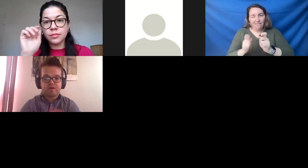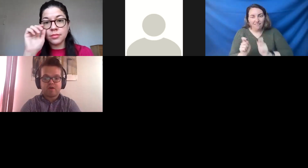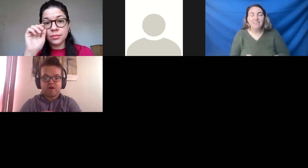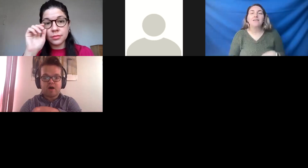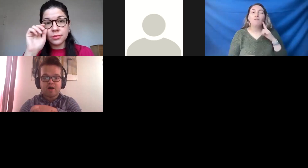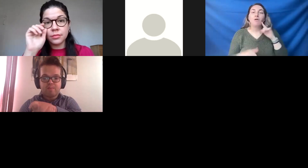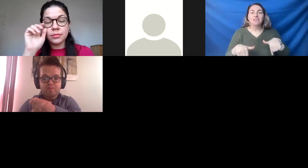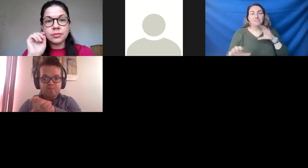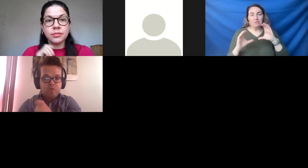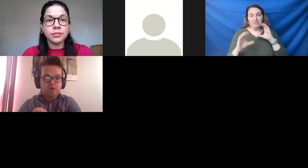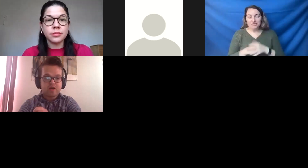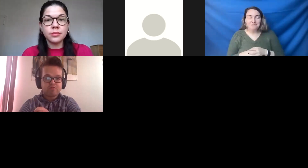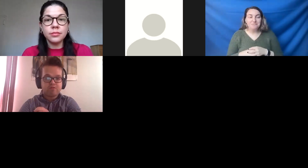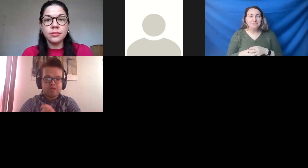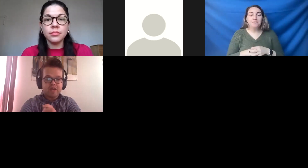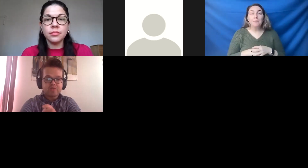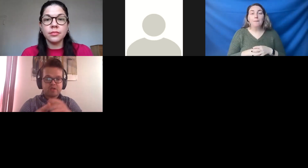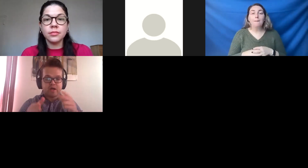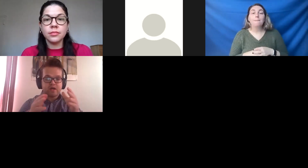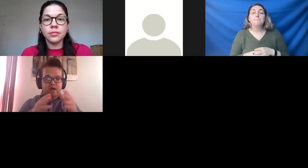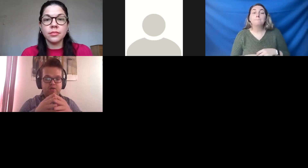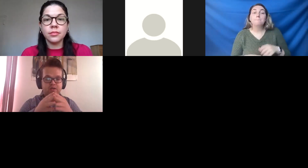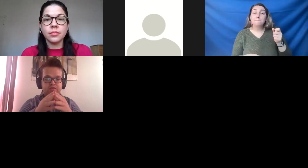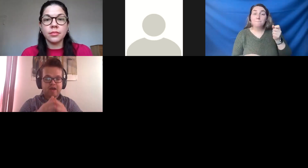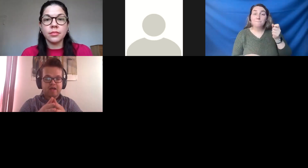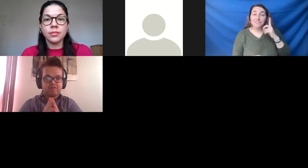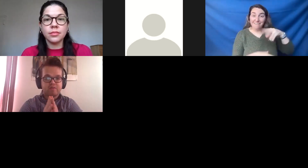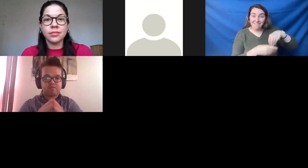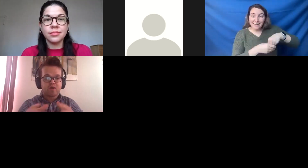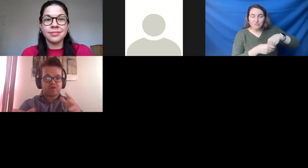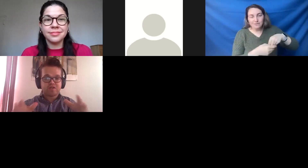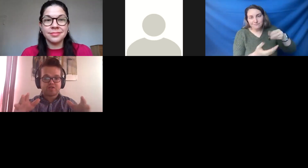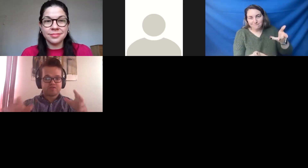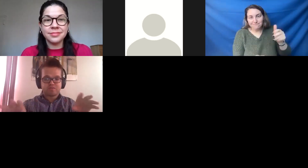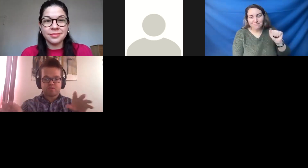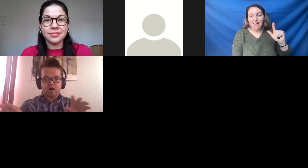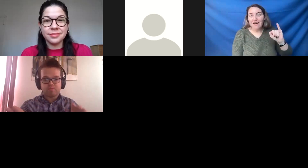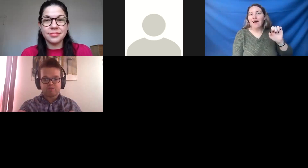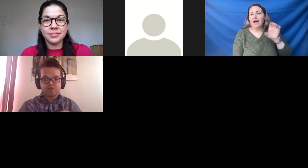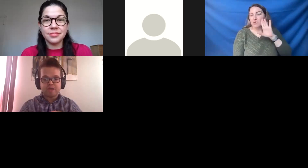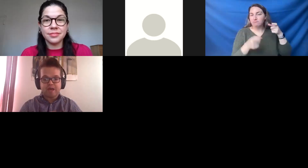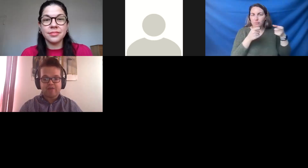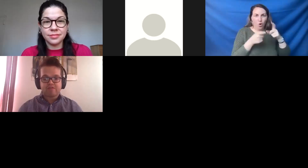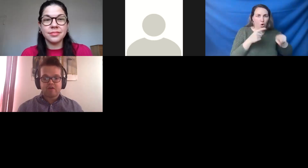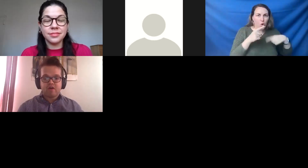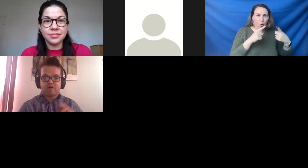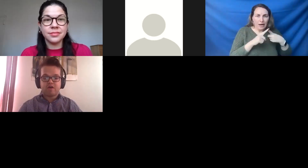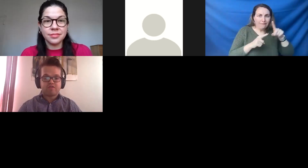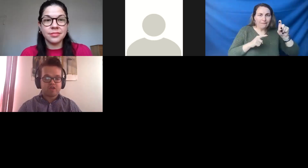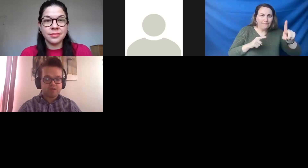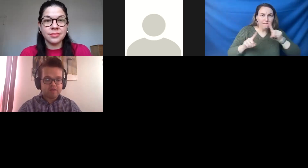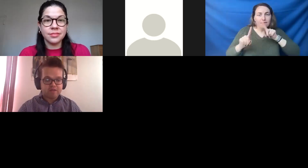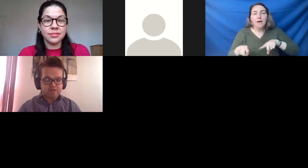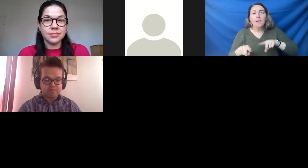conversation. When it comes to engagement, and I leave it to Ali in terms of when questions should be asked, there